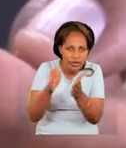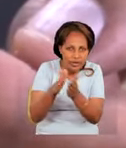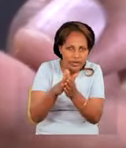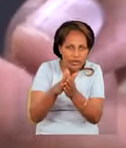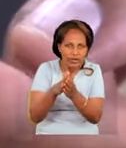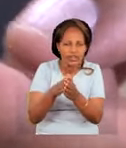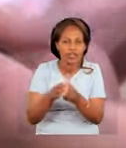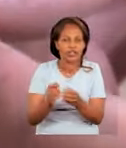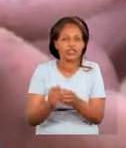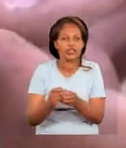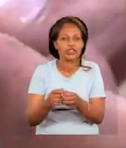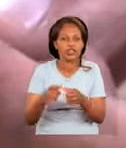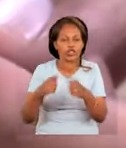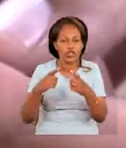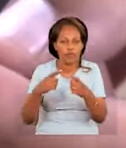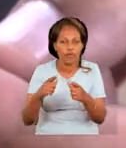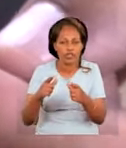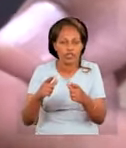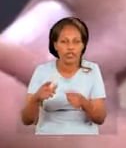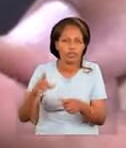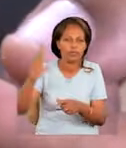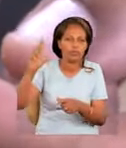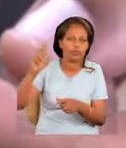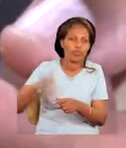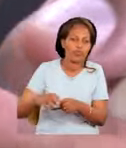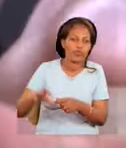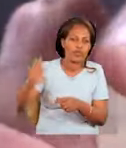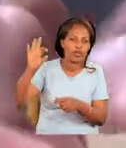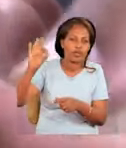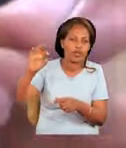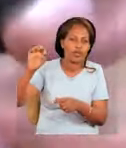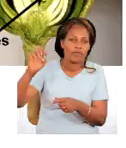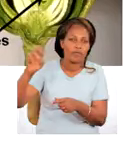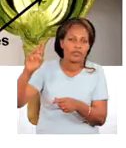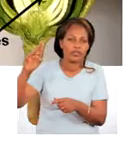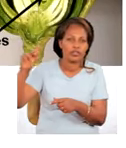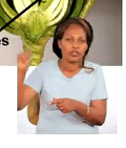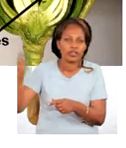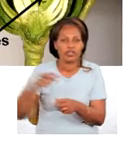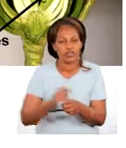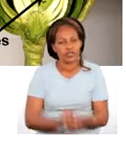be fertilized. We call this process fertilization.